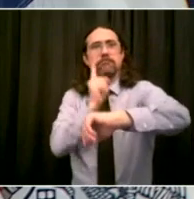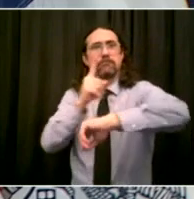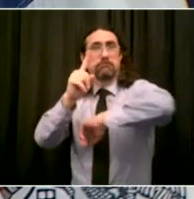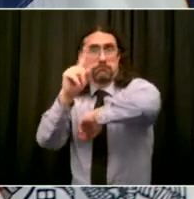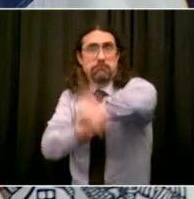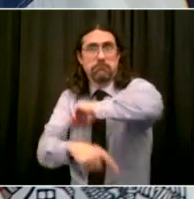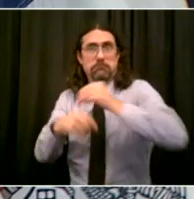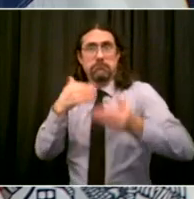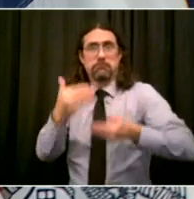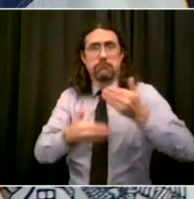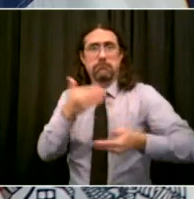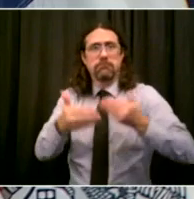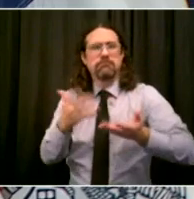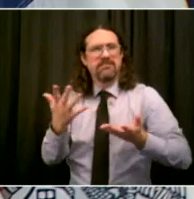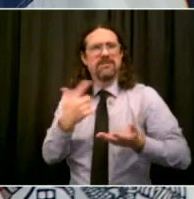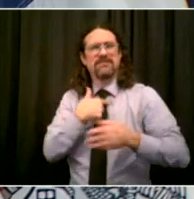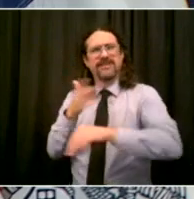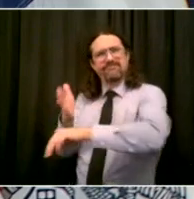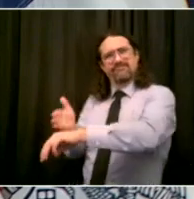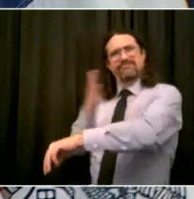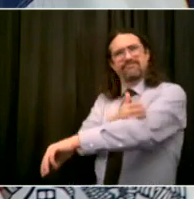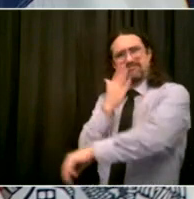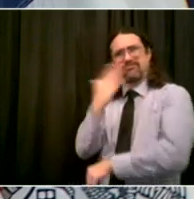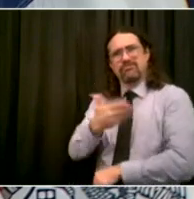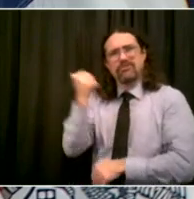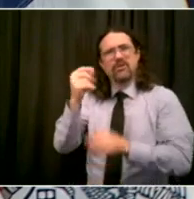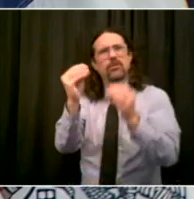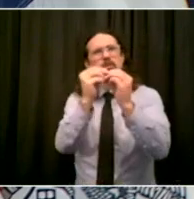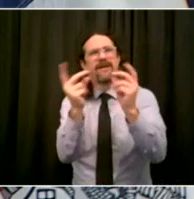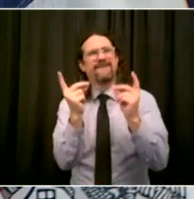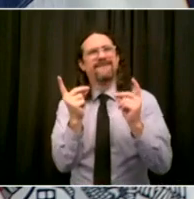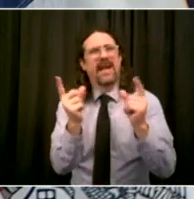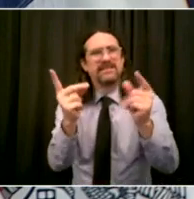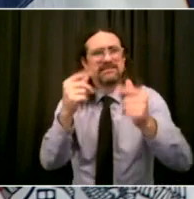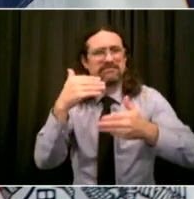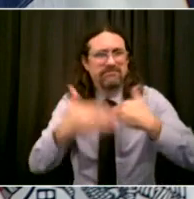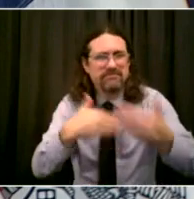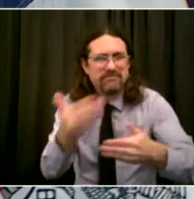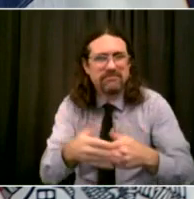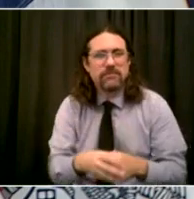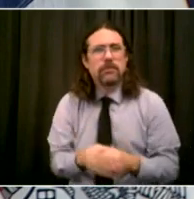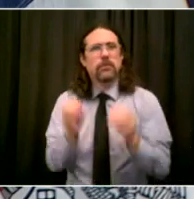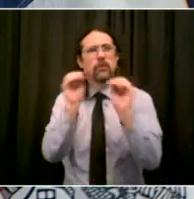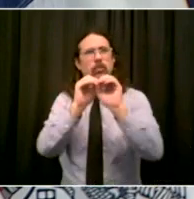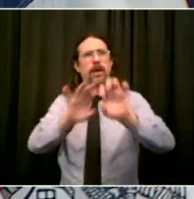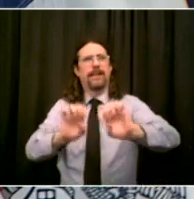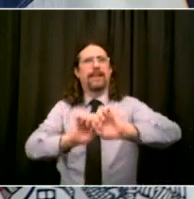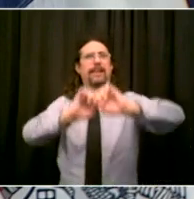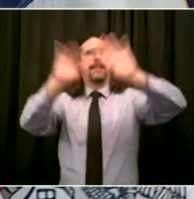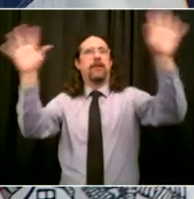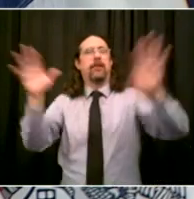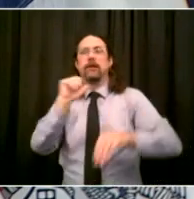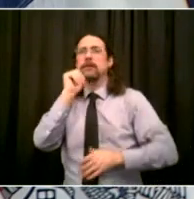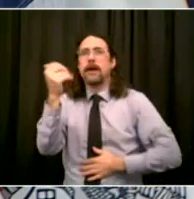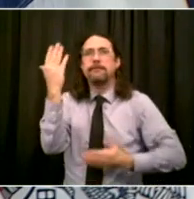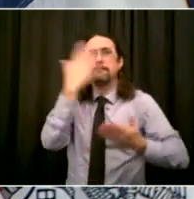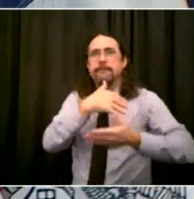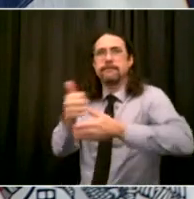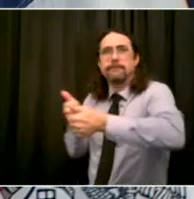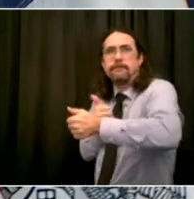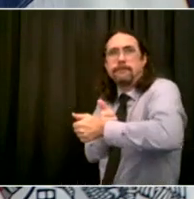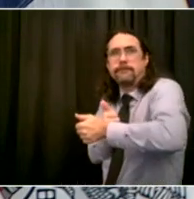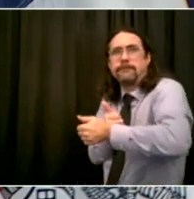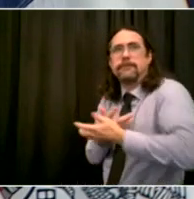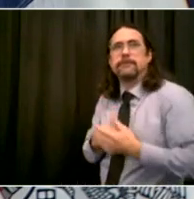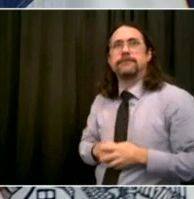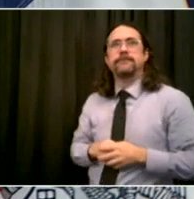reorienting anti-crime efforts and making them more modern and more connected to communities. This change has happened